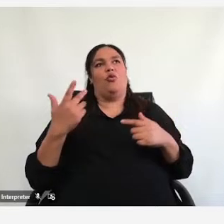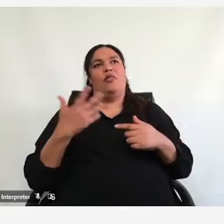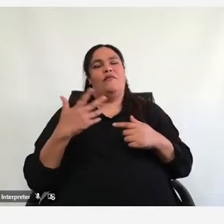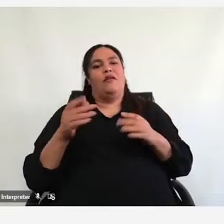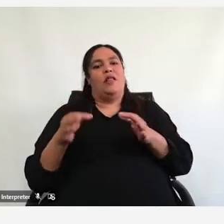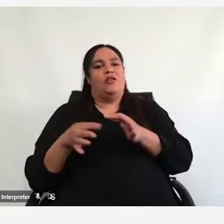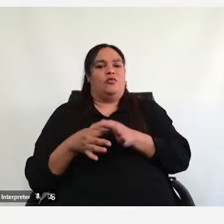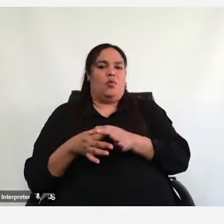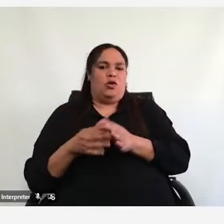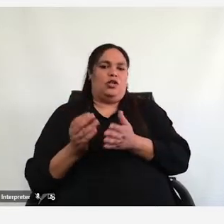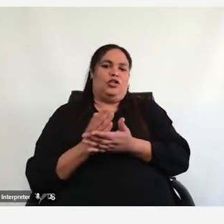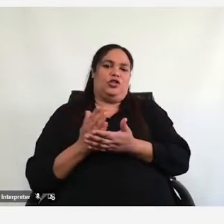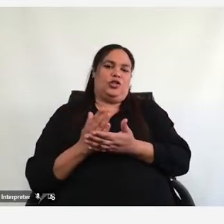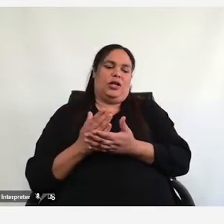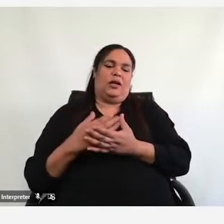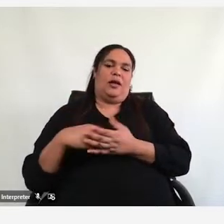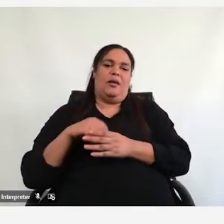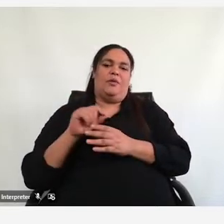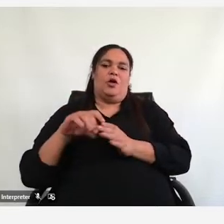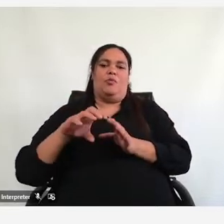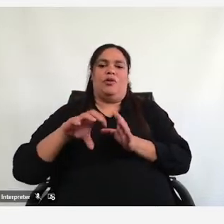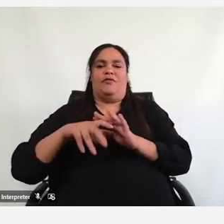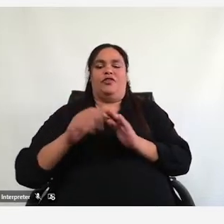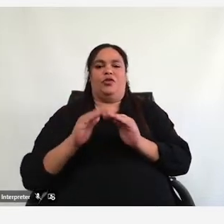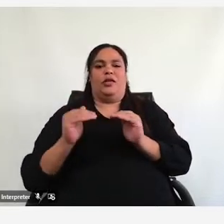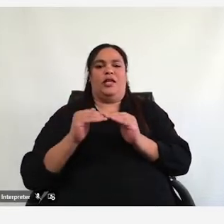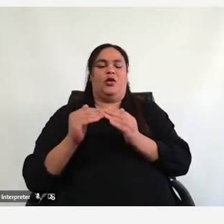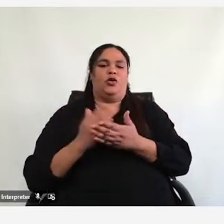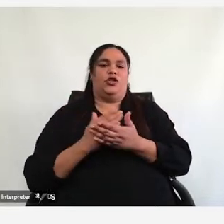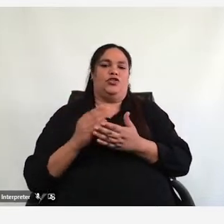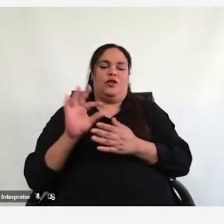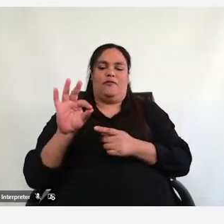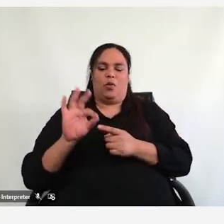smallest share in terms of the provincial equitable share formula.